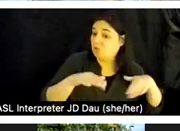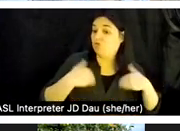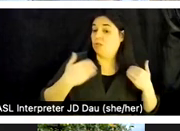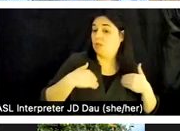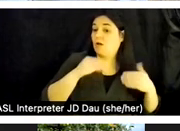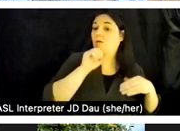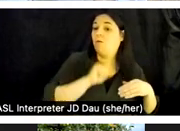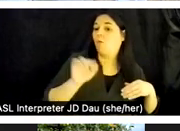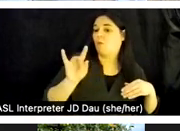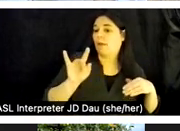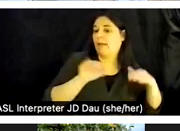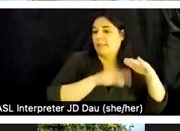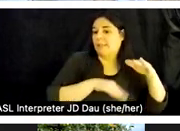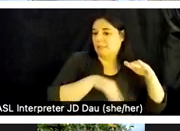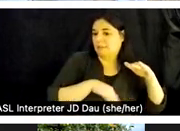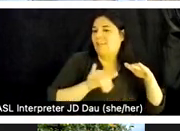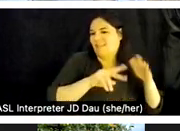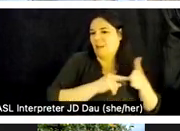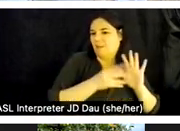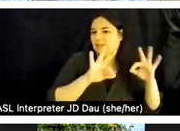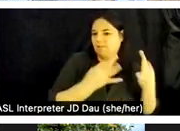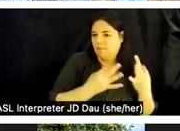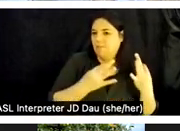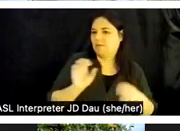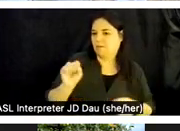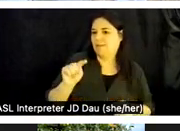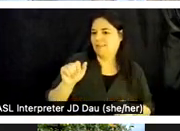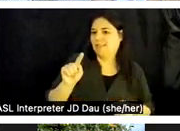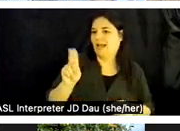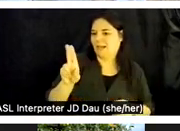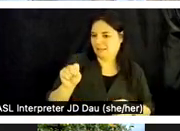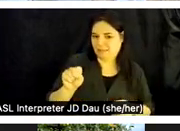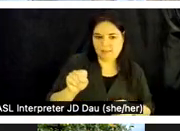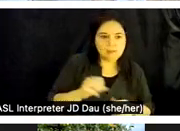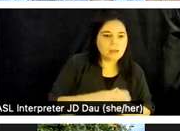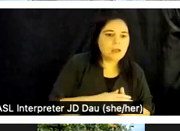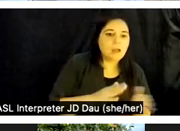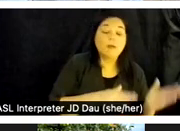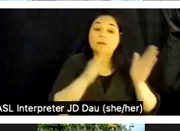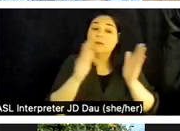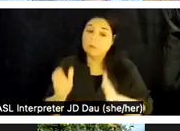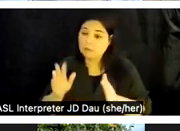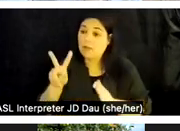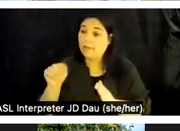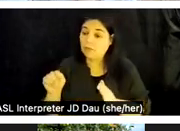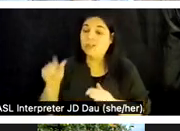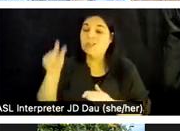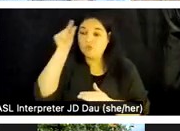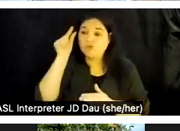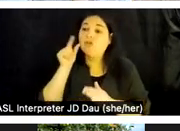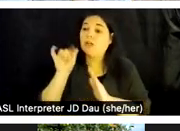18. That's what familial status refers to. Then we have the Virginia ones, which include gender